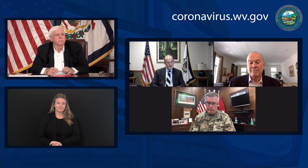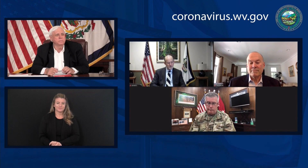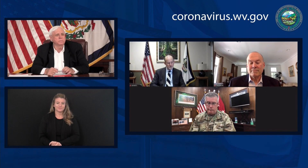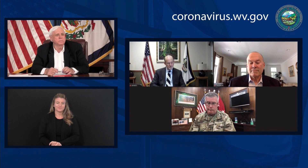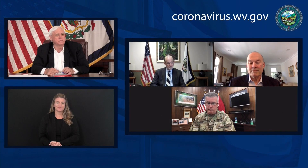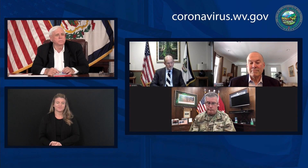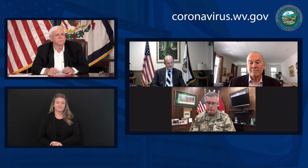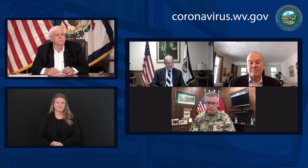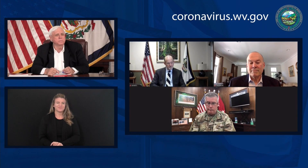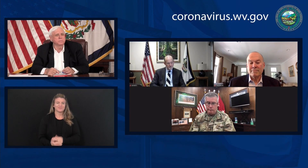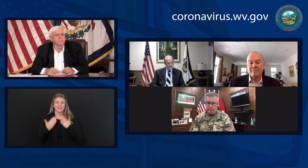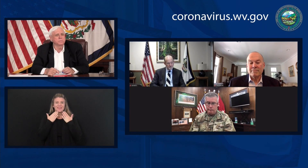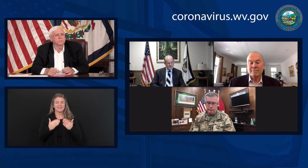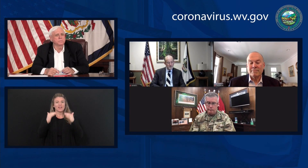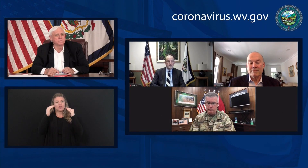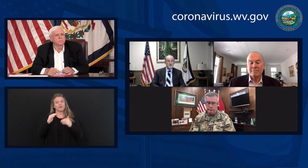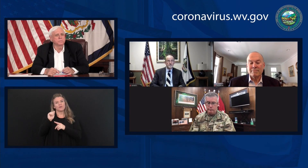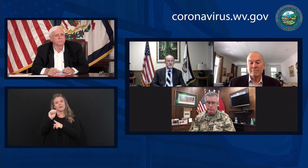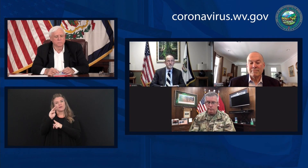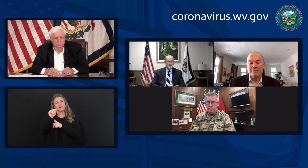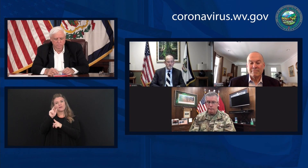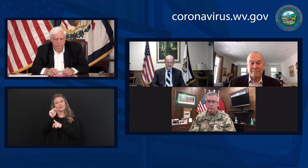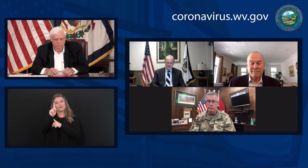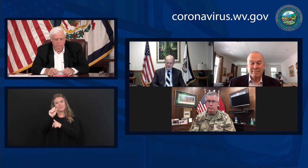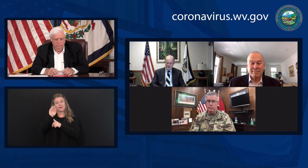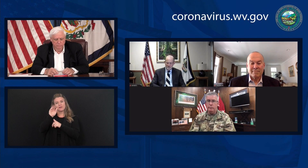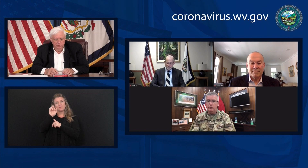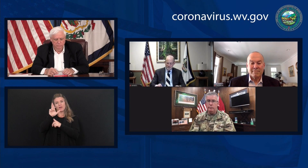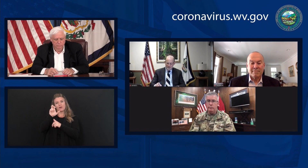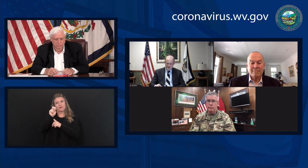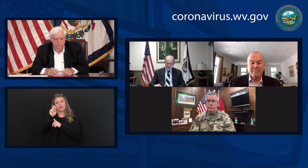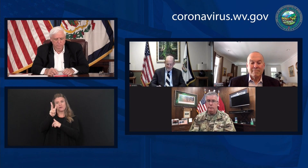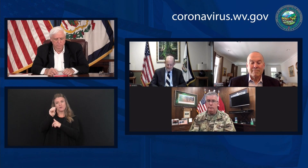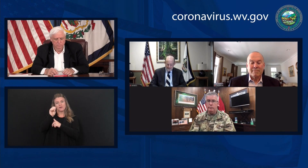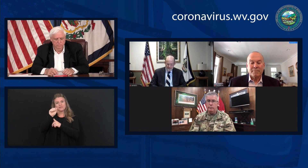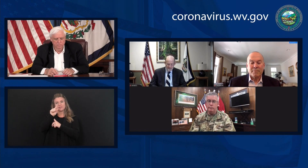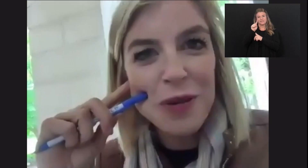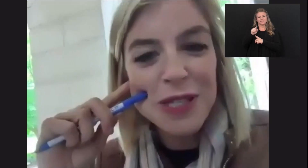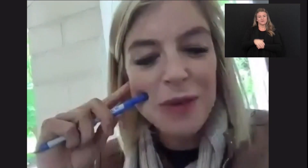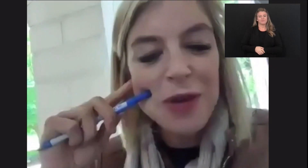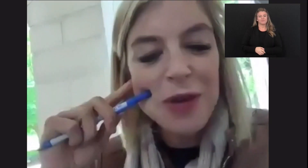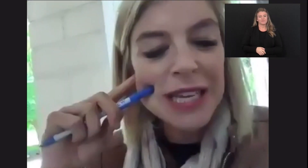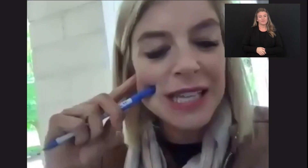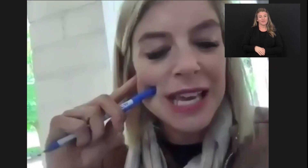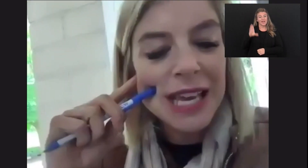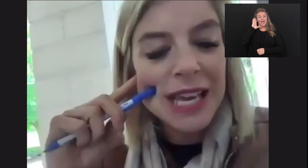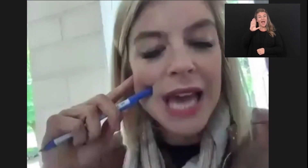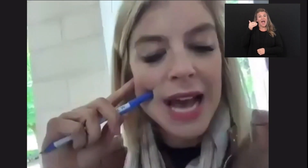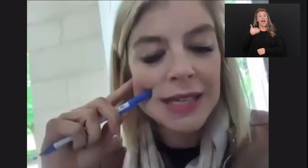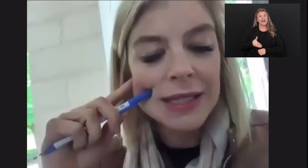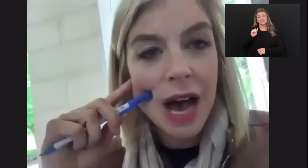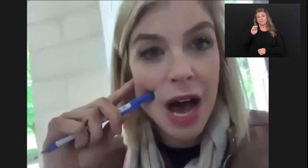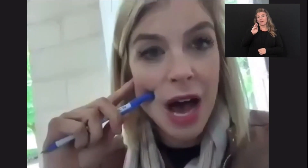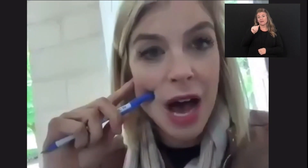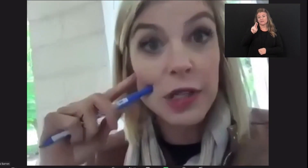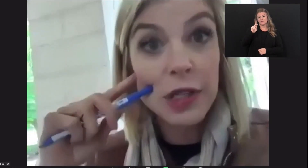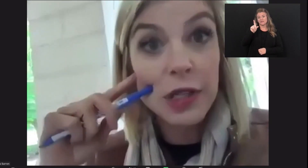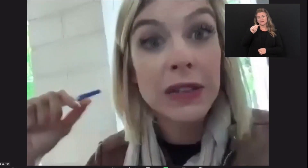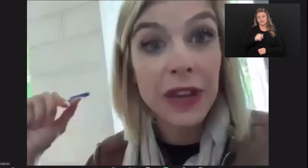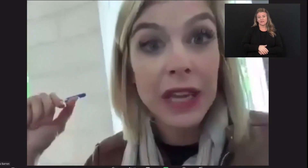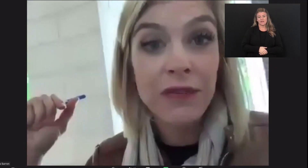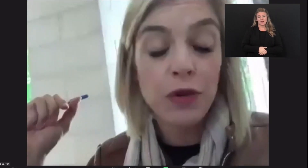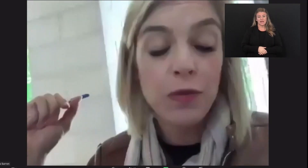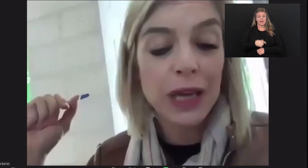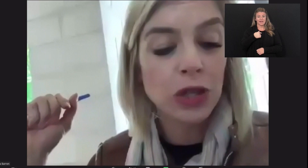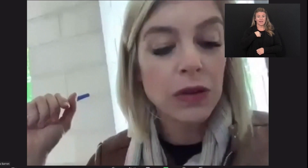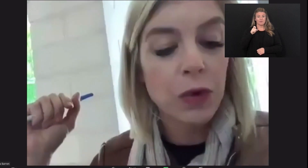All right, thank you, Charles. Next, we'll go to Amanda Barron with WSAZ. Hi there, Amanda Barron with WSAZ. I wanted to ask on the